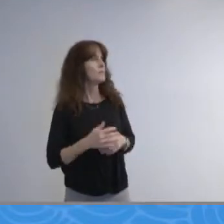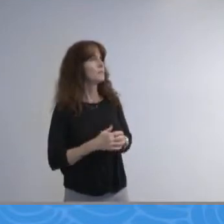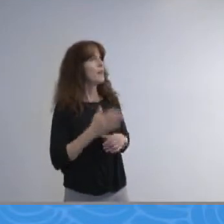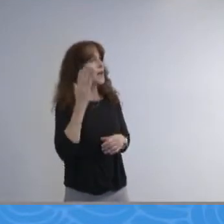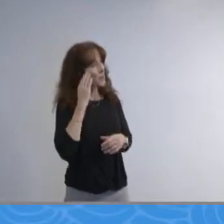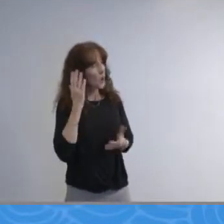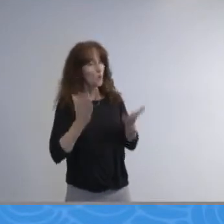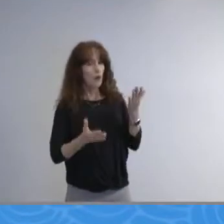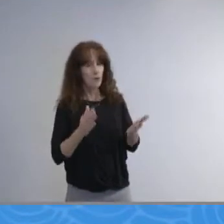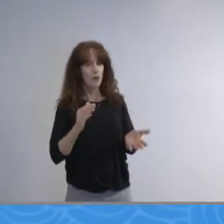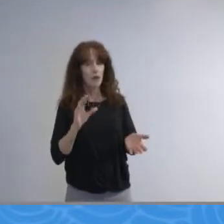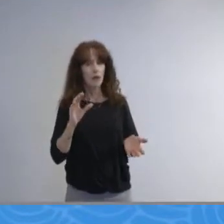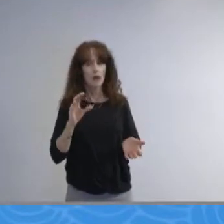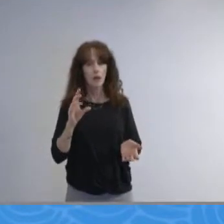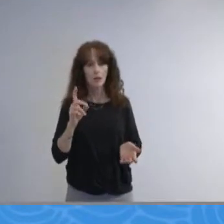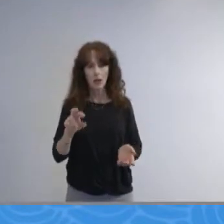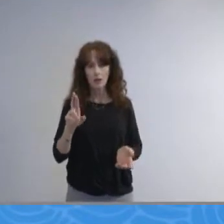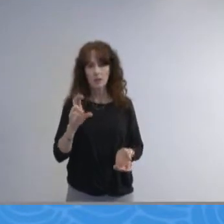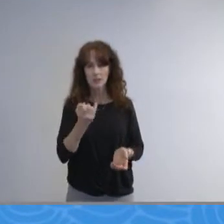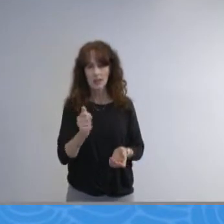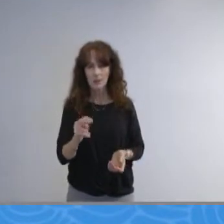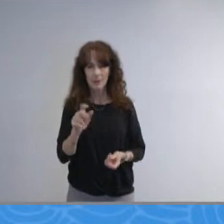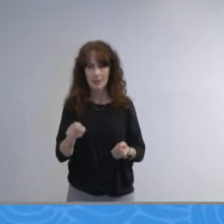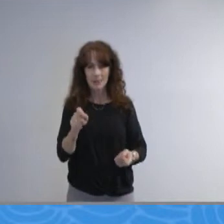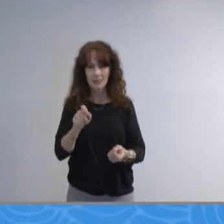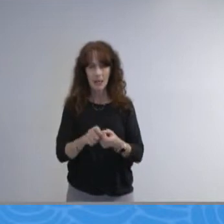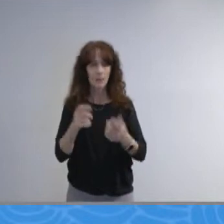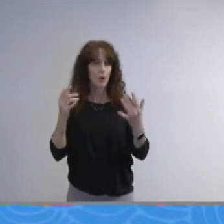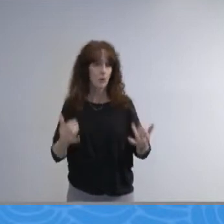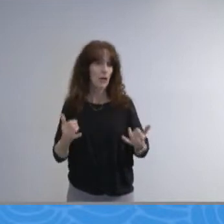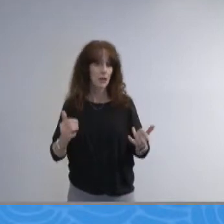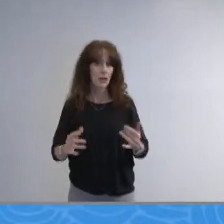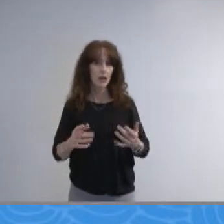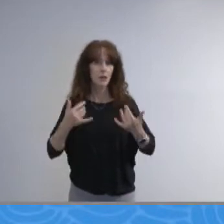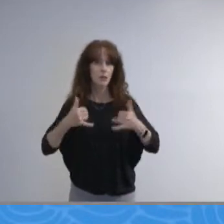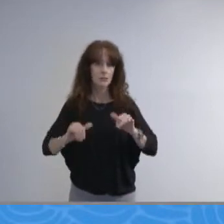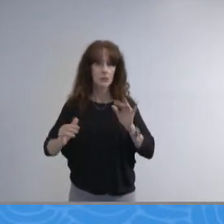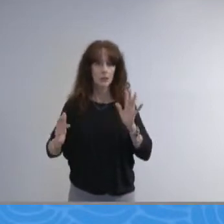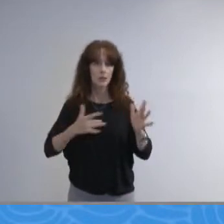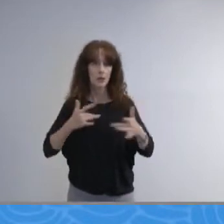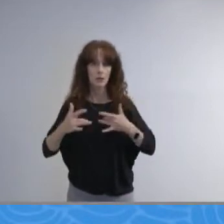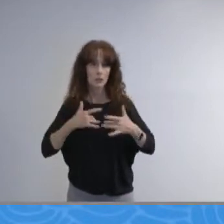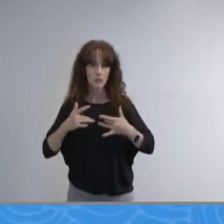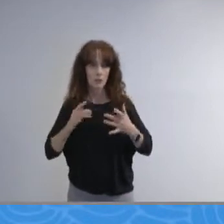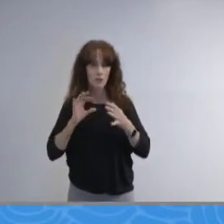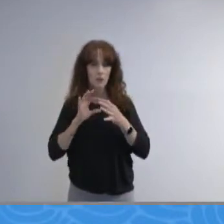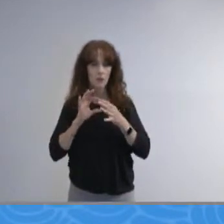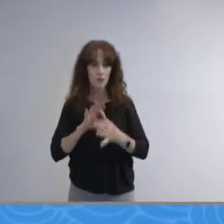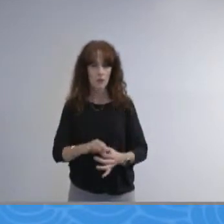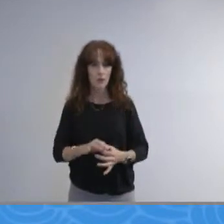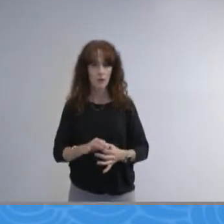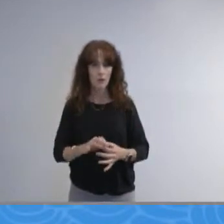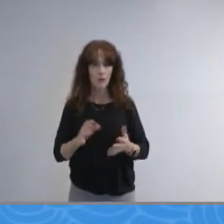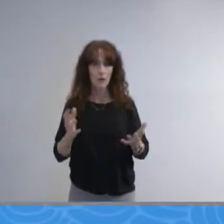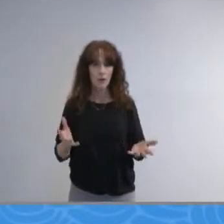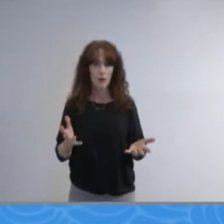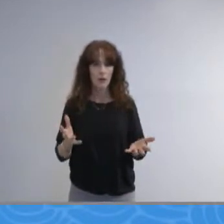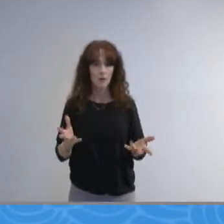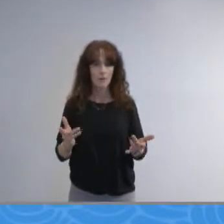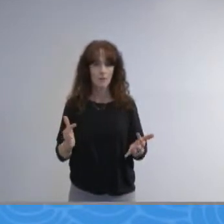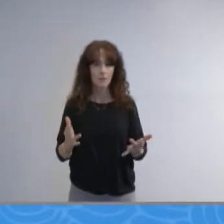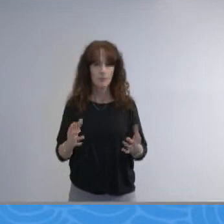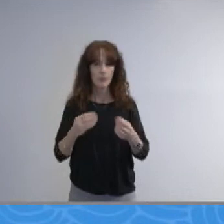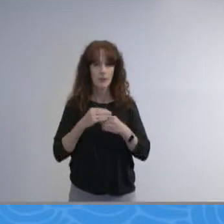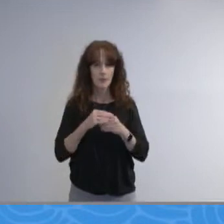know probably Dr. Simon can hit on this exactly, but right now we're really still concerned about,